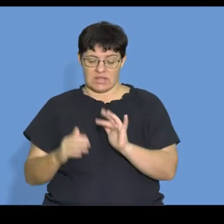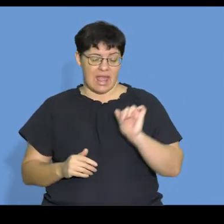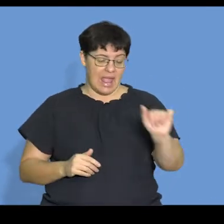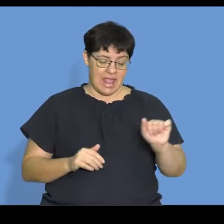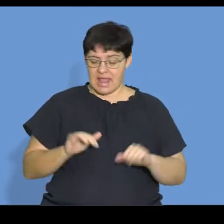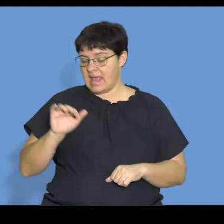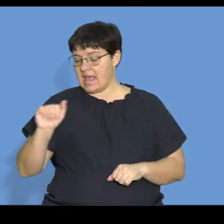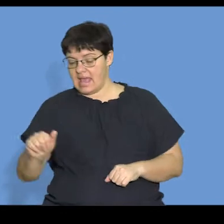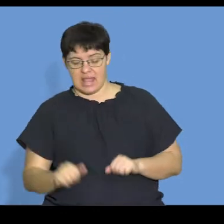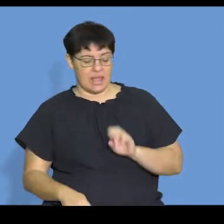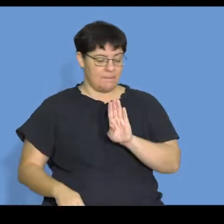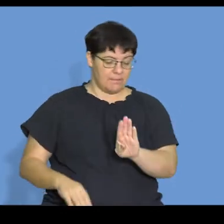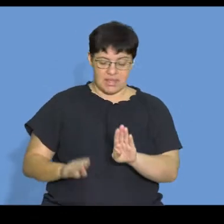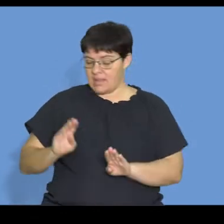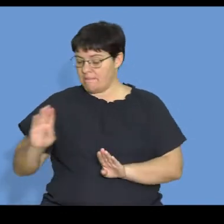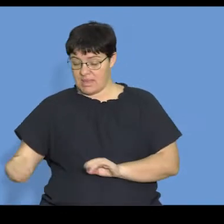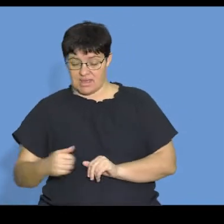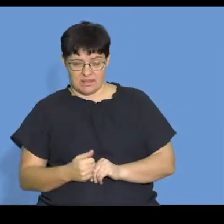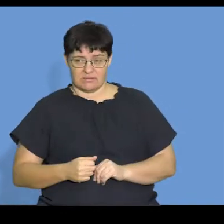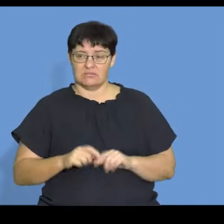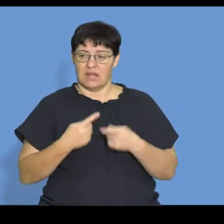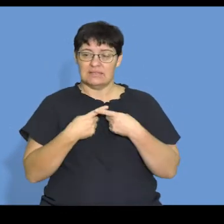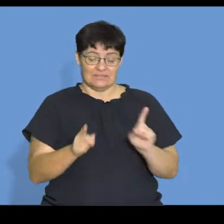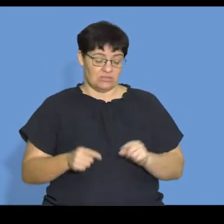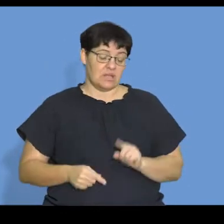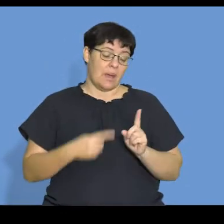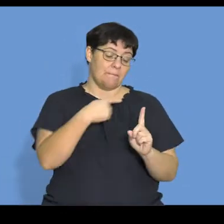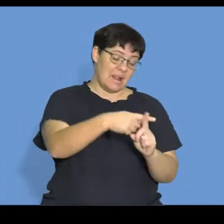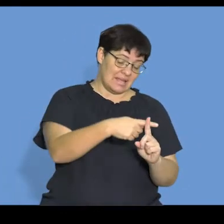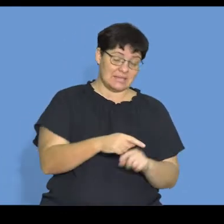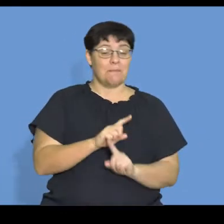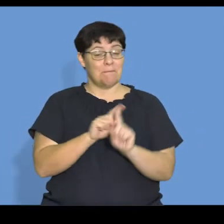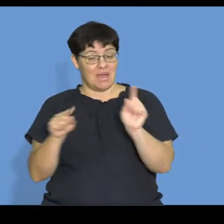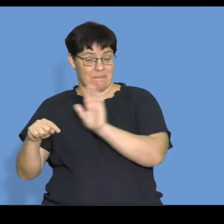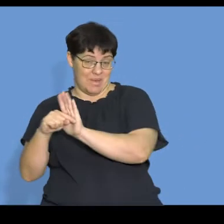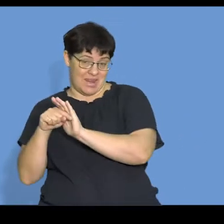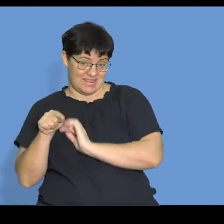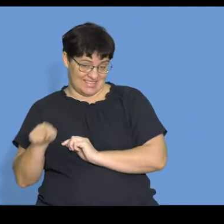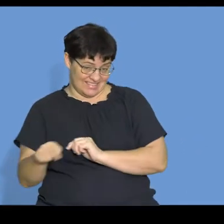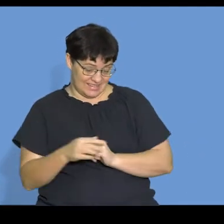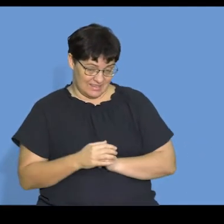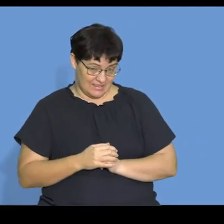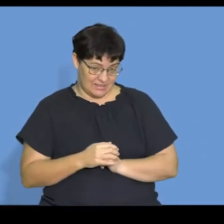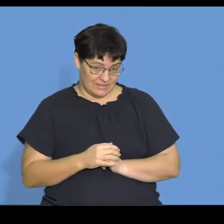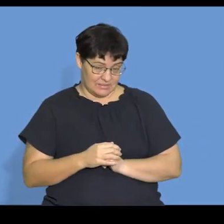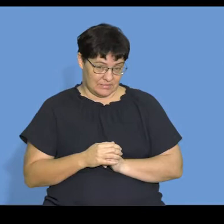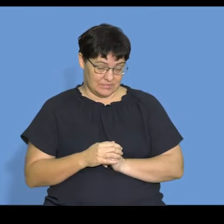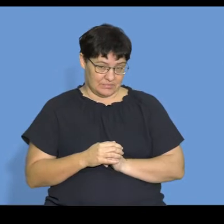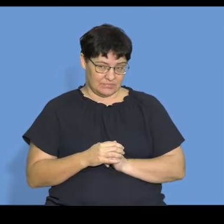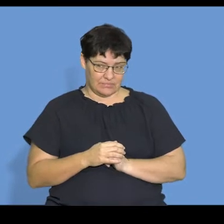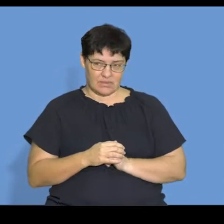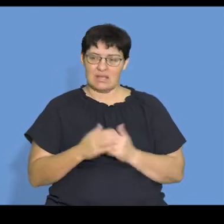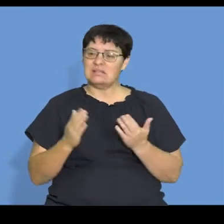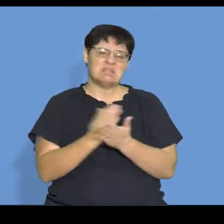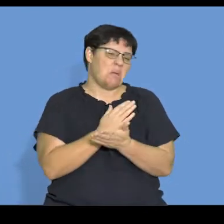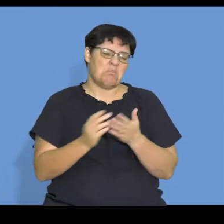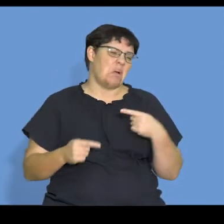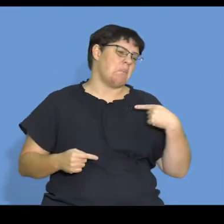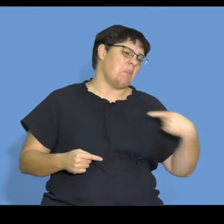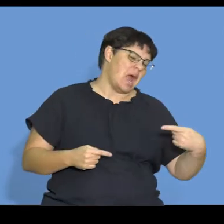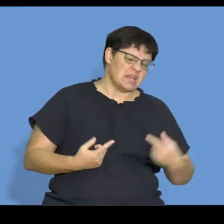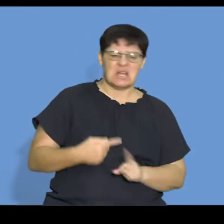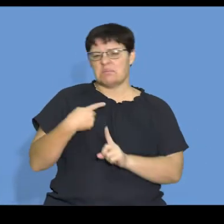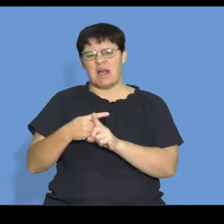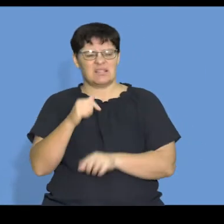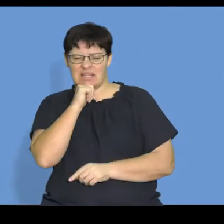b. The signs will be different. It will be plus and it will be minus. At times it can be minus, it can be plus there.